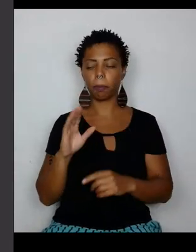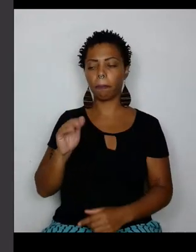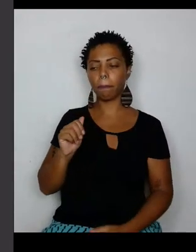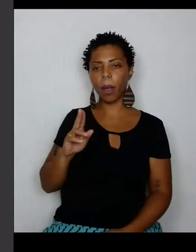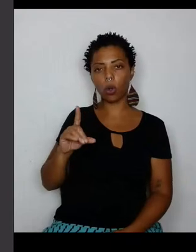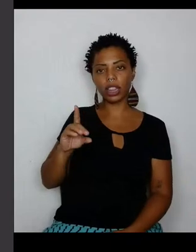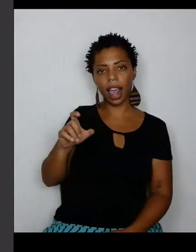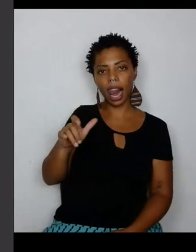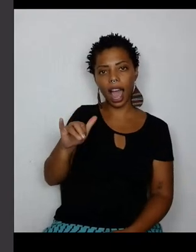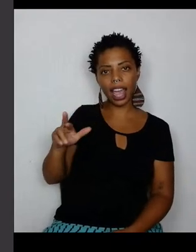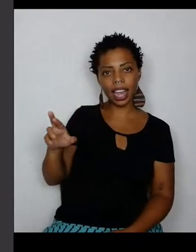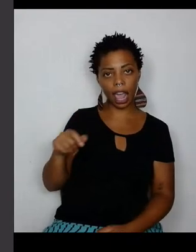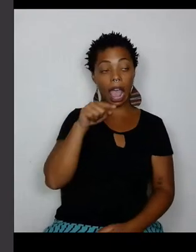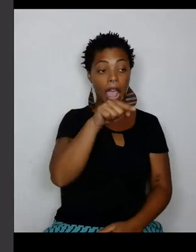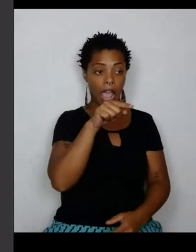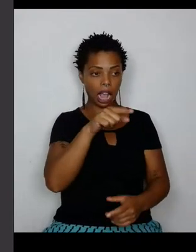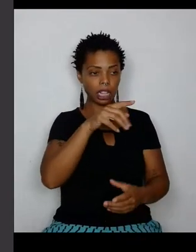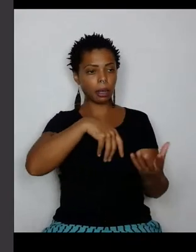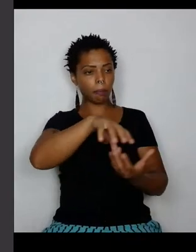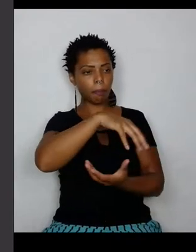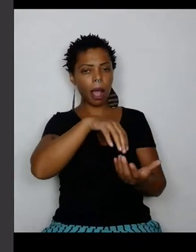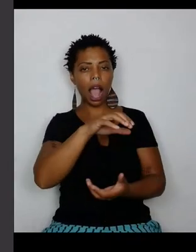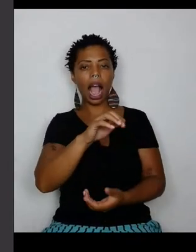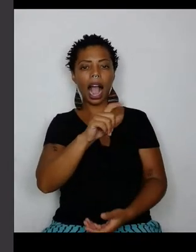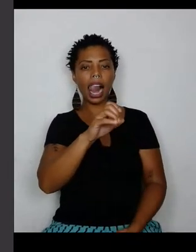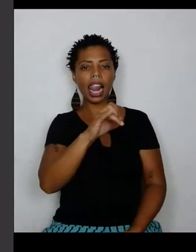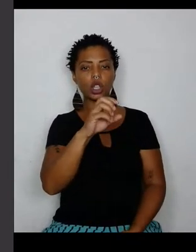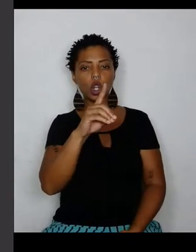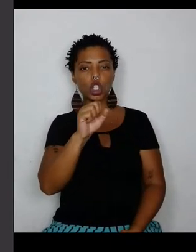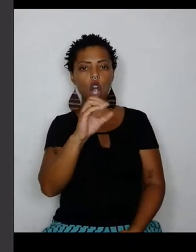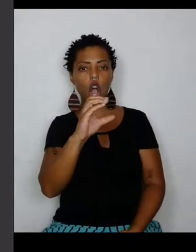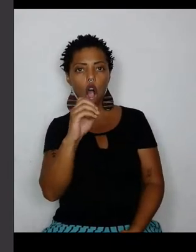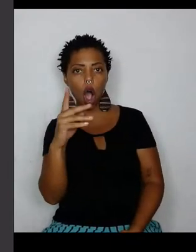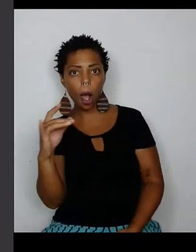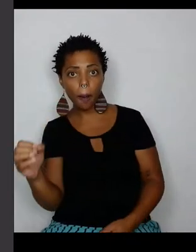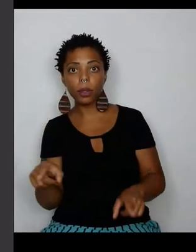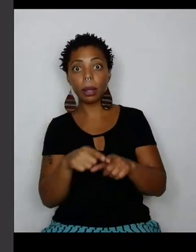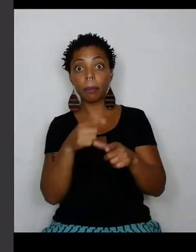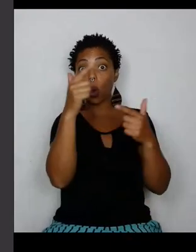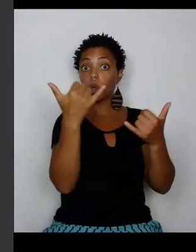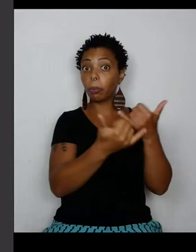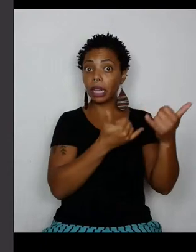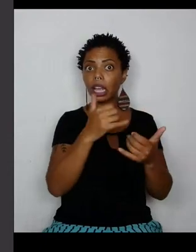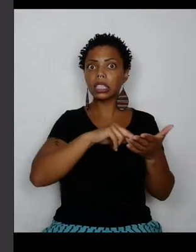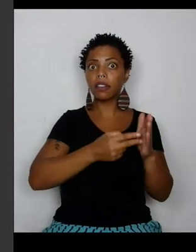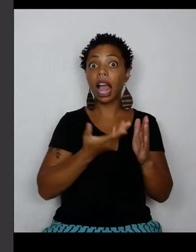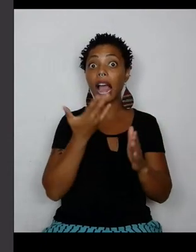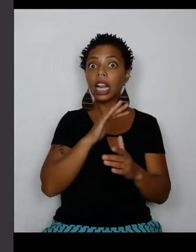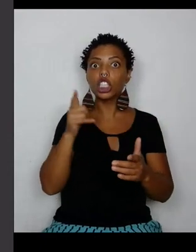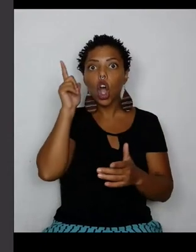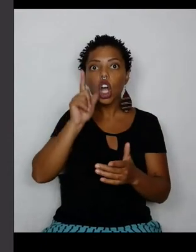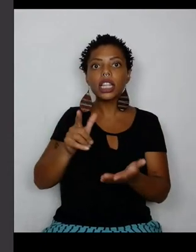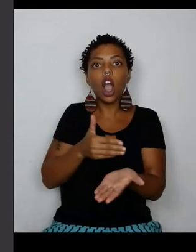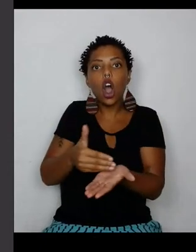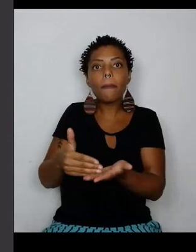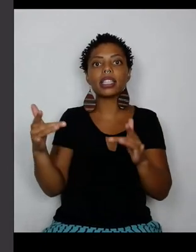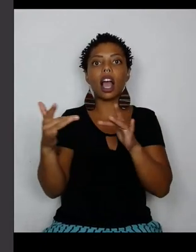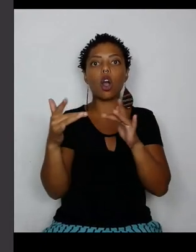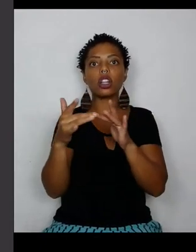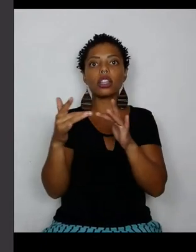child's gateway to the world of art connecting with gogan's idea of his manuscript as childish